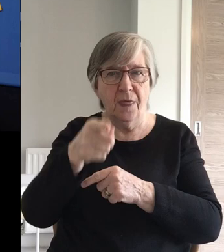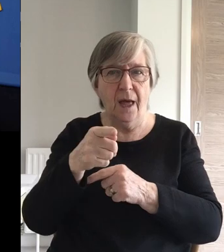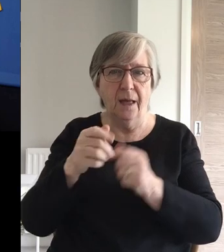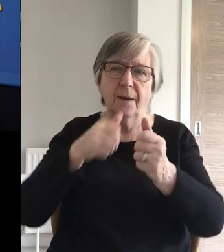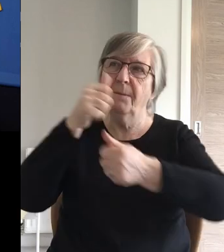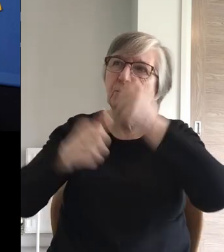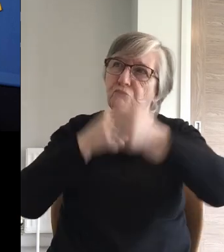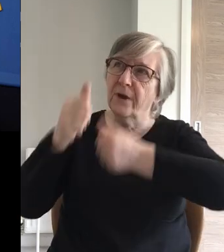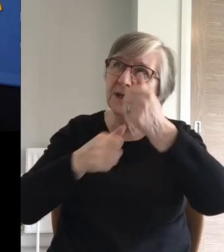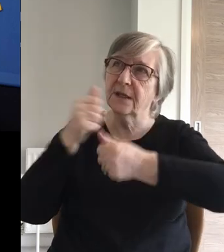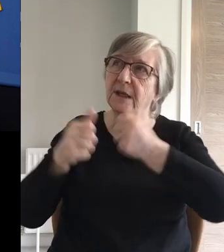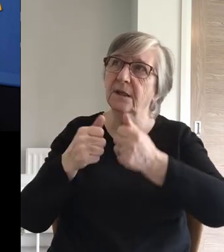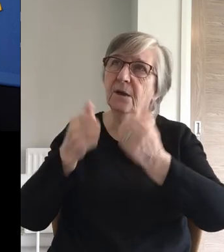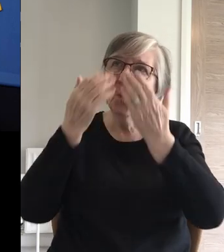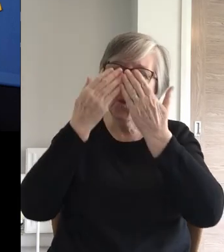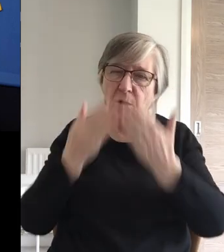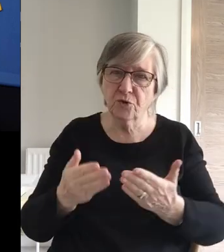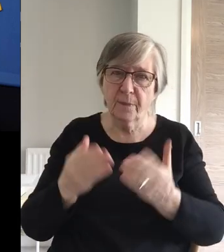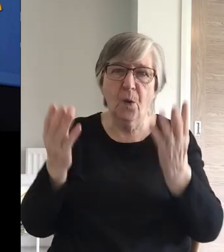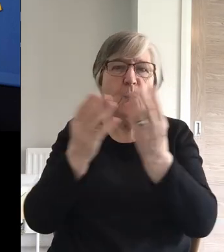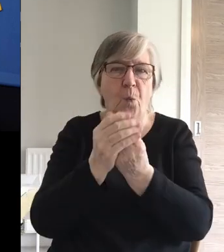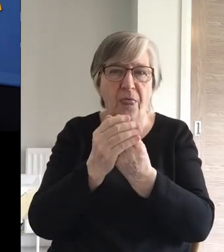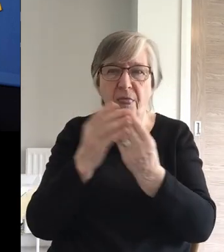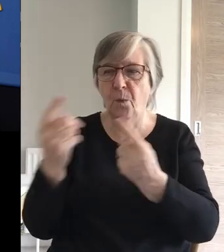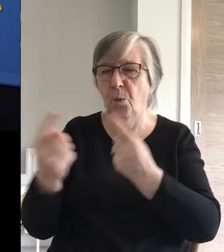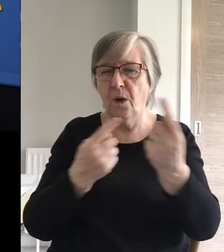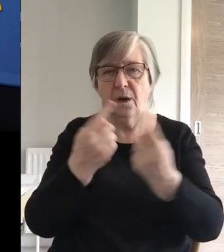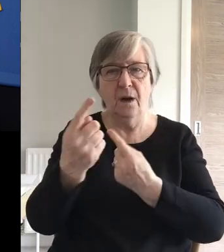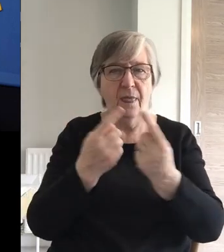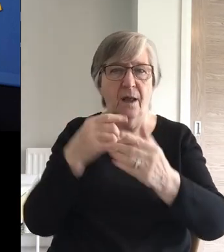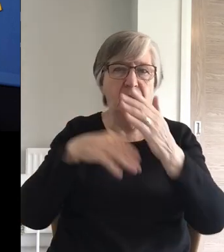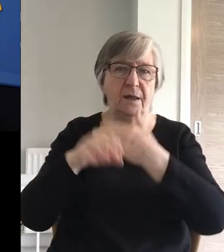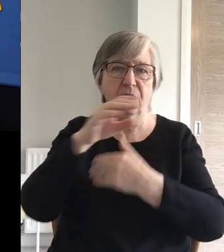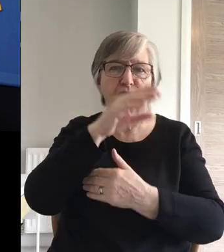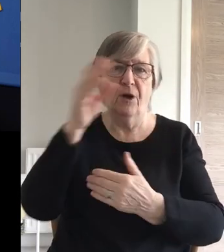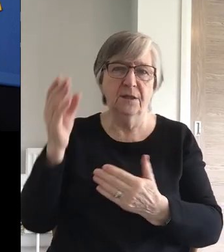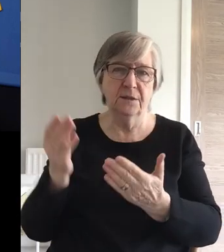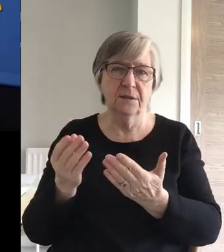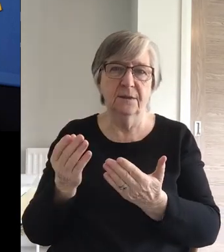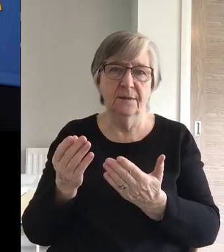praising with one another in Christ.